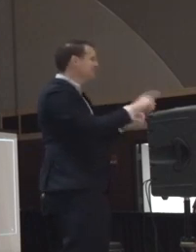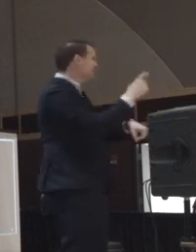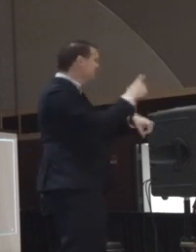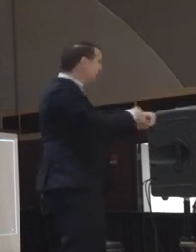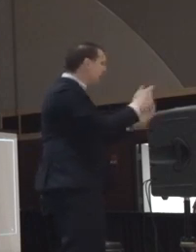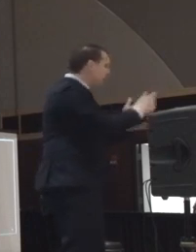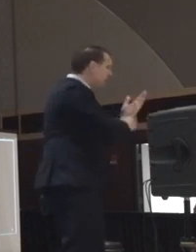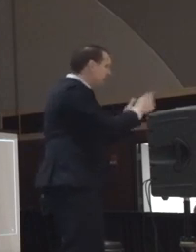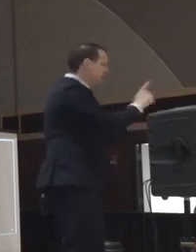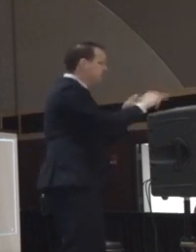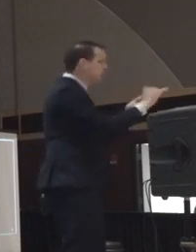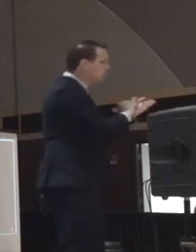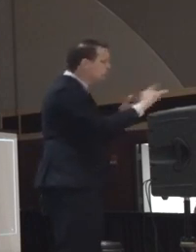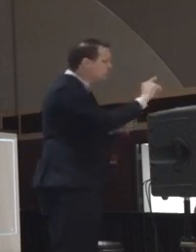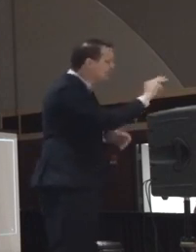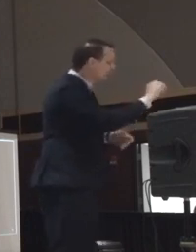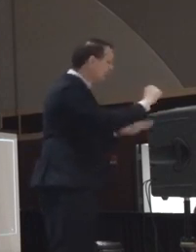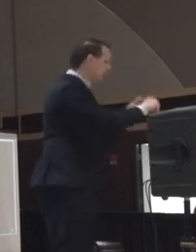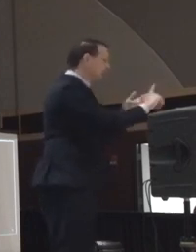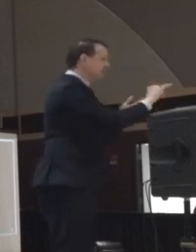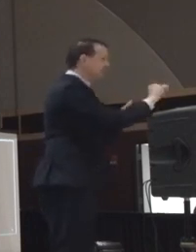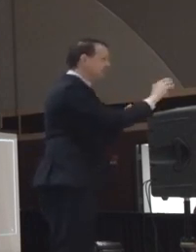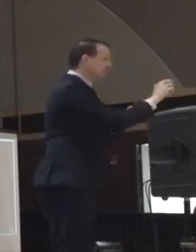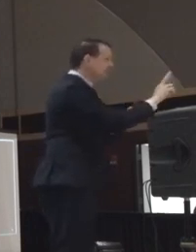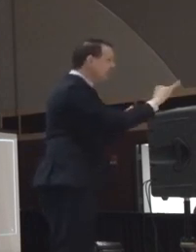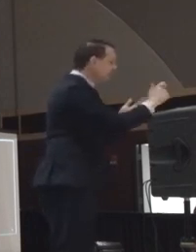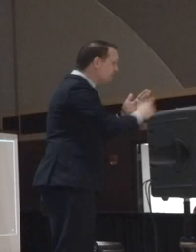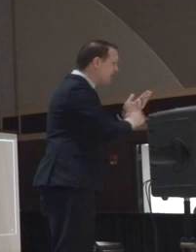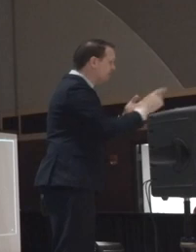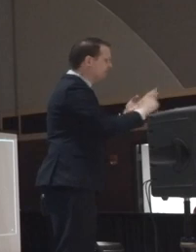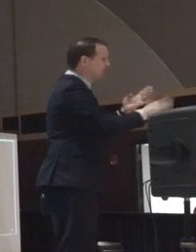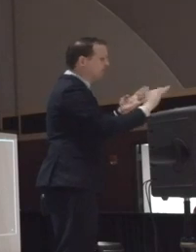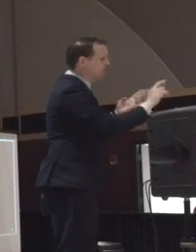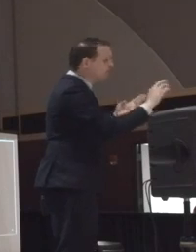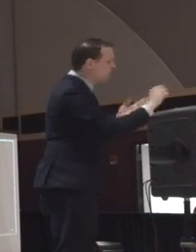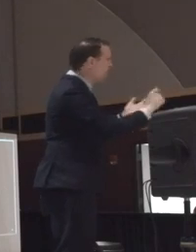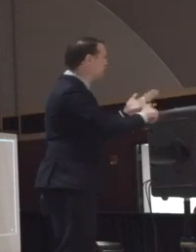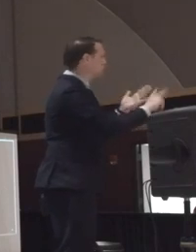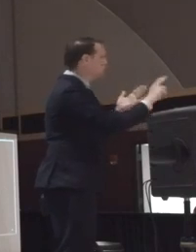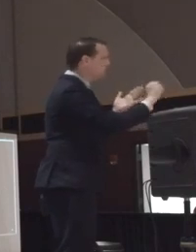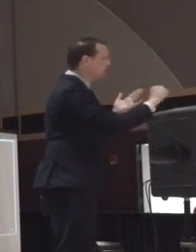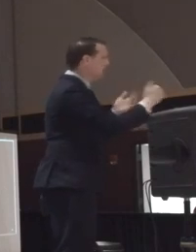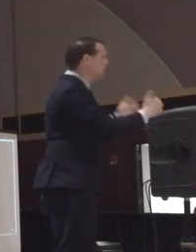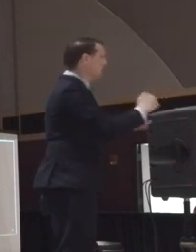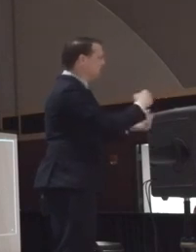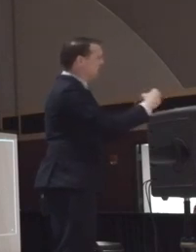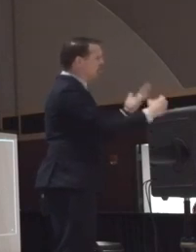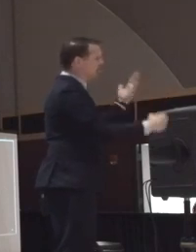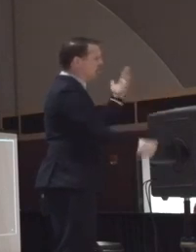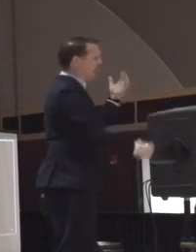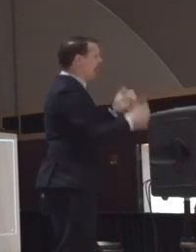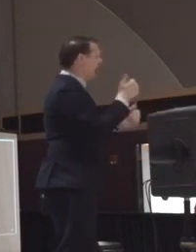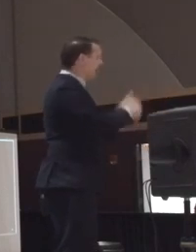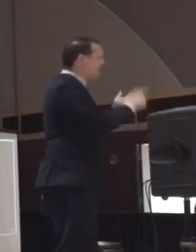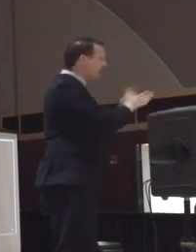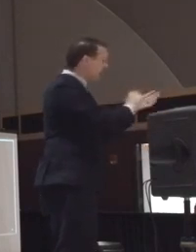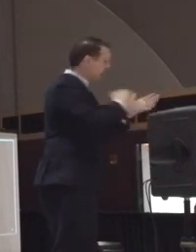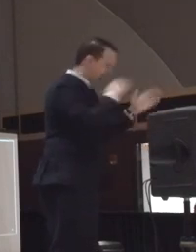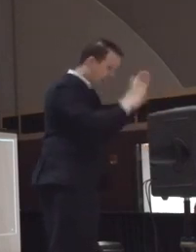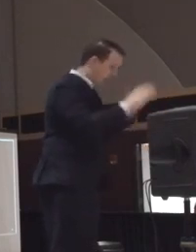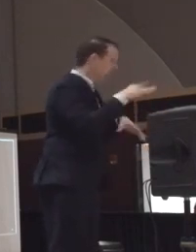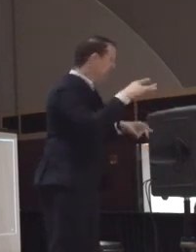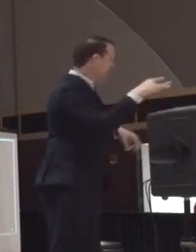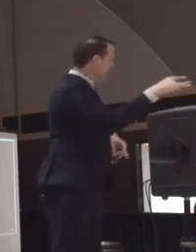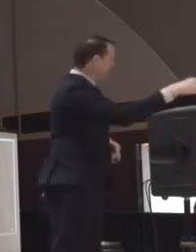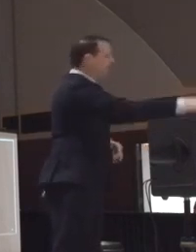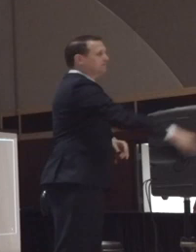Magazine, New York Times, Discovery Magazine, Forbes, USA Today, and just about every other major publication that I could find.